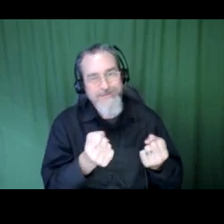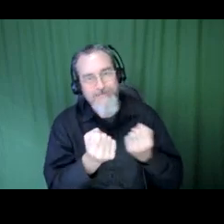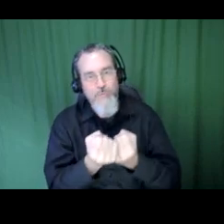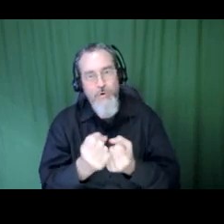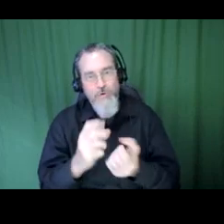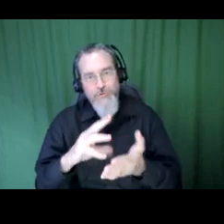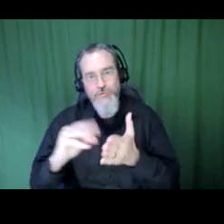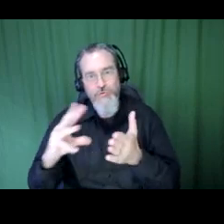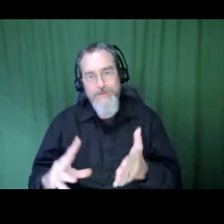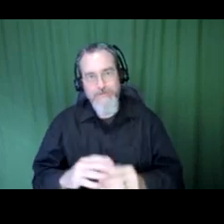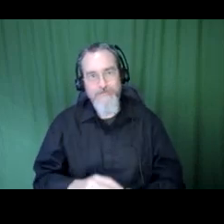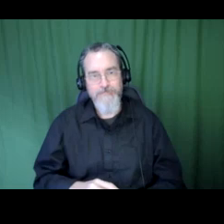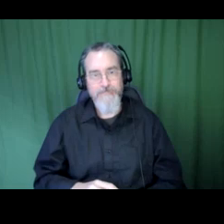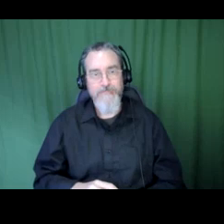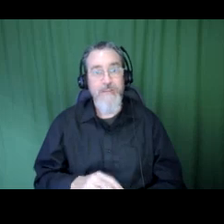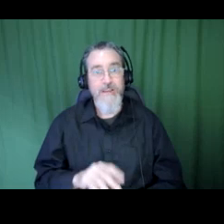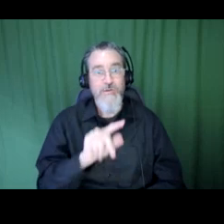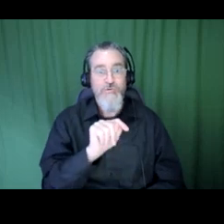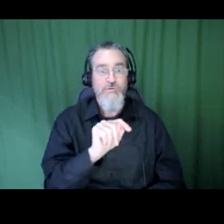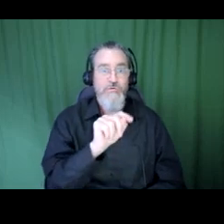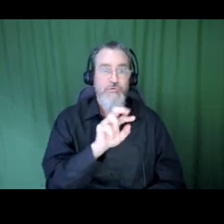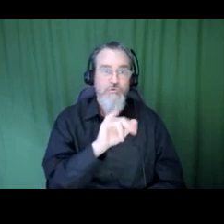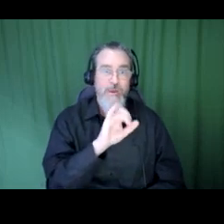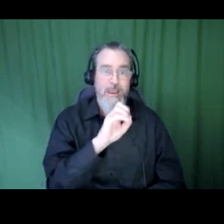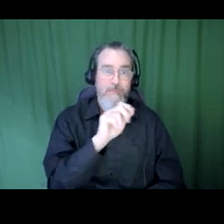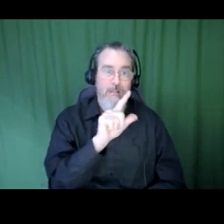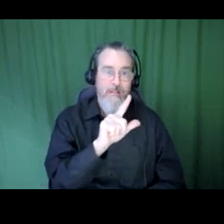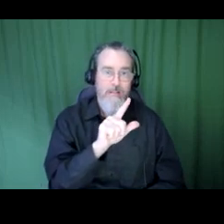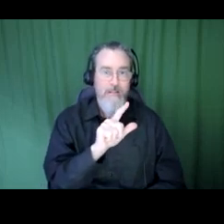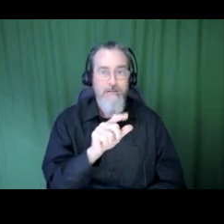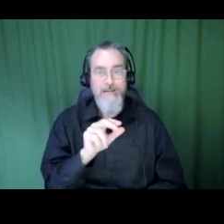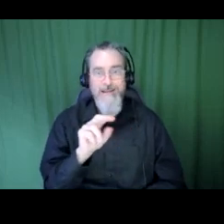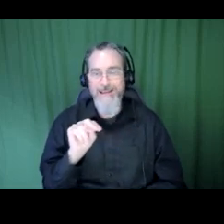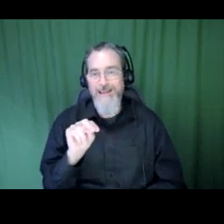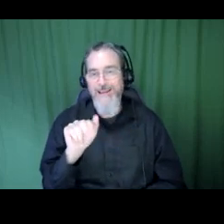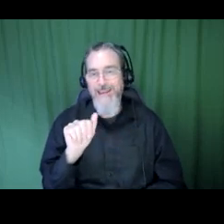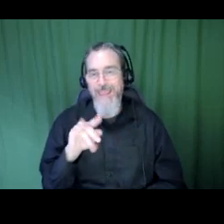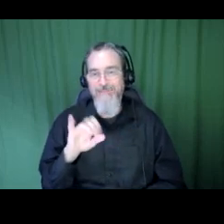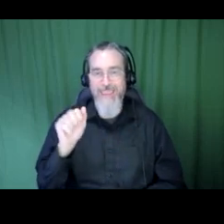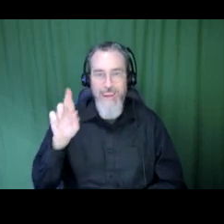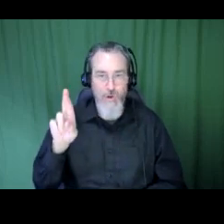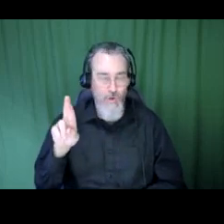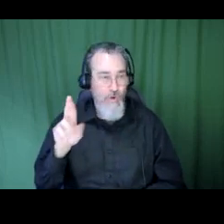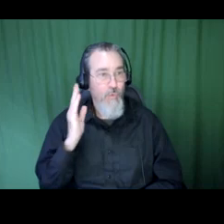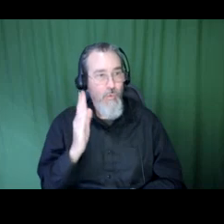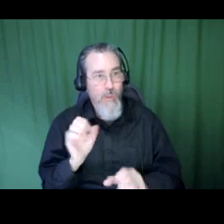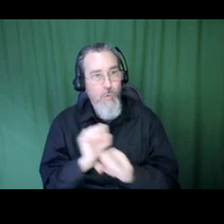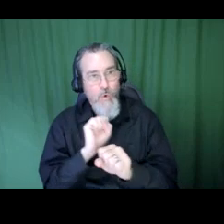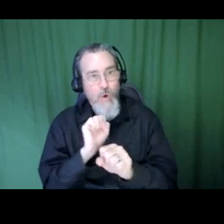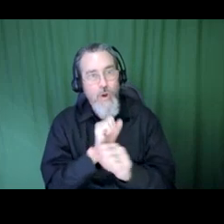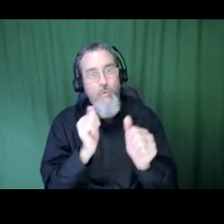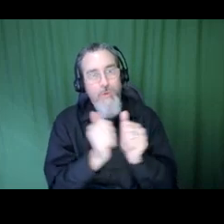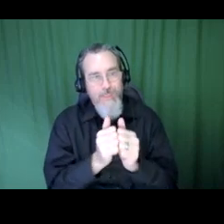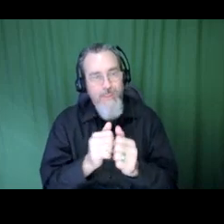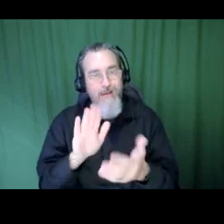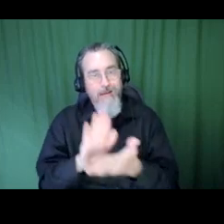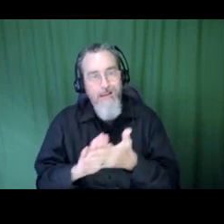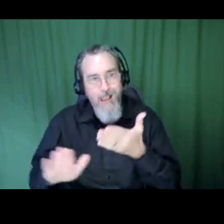the tribal navigator at the college works with the community college partner, with the natural resource